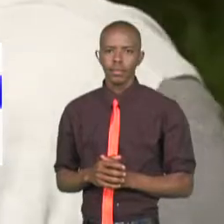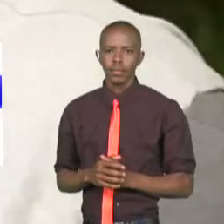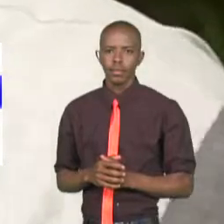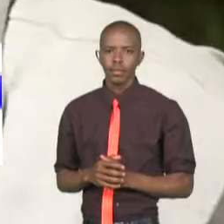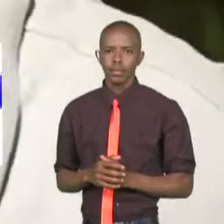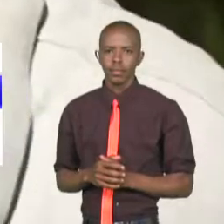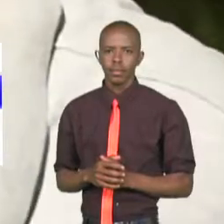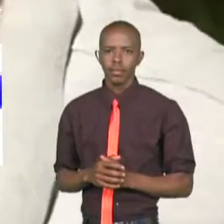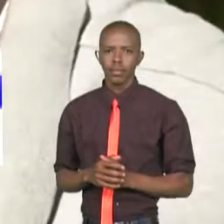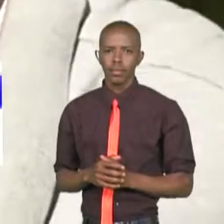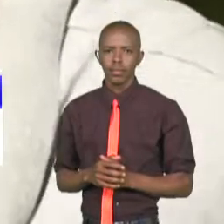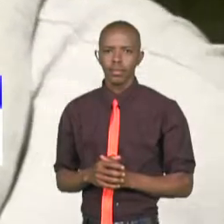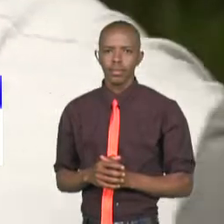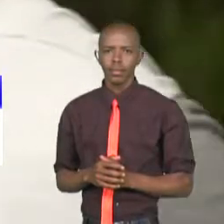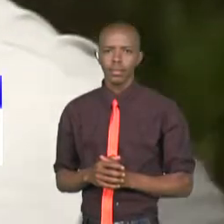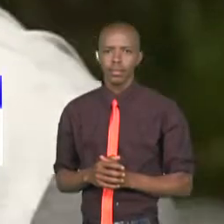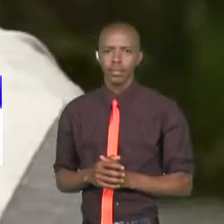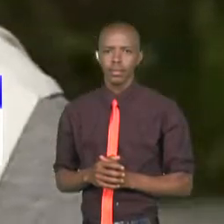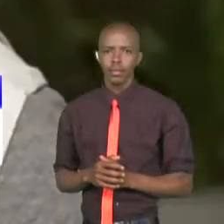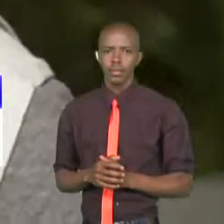Nasema